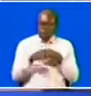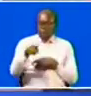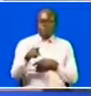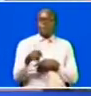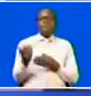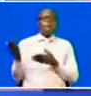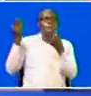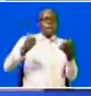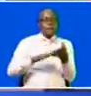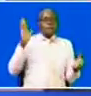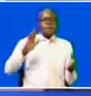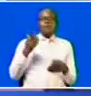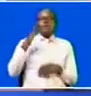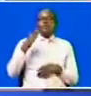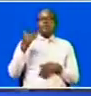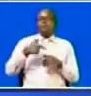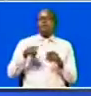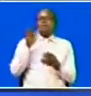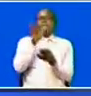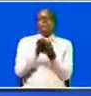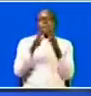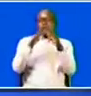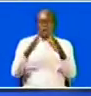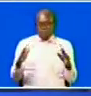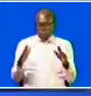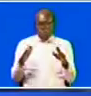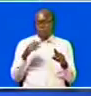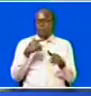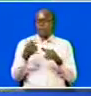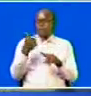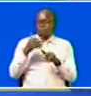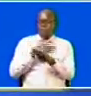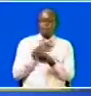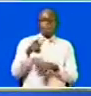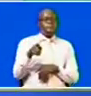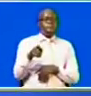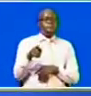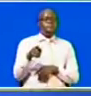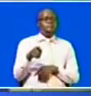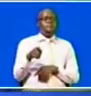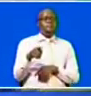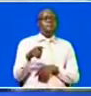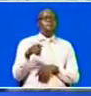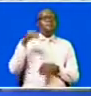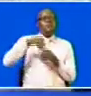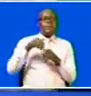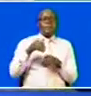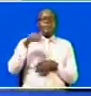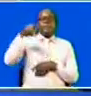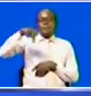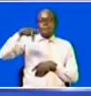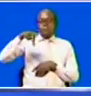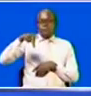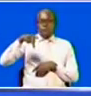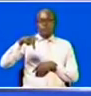tippers to transport bulk sugar from ship to warehouses, despite a notice from the port public health officer that no consignments should leave the port without rebagging